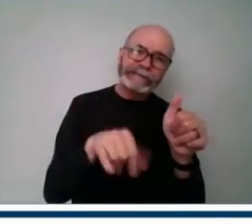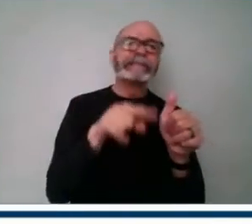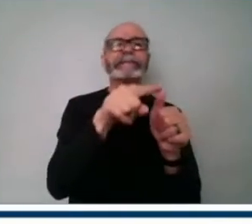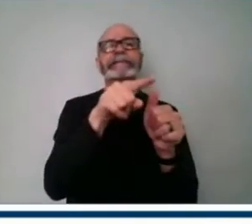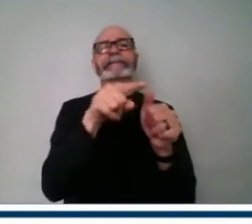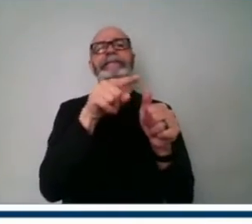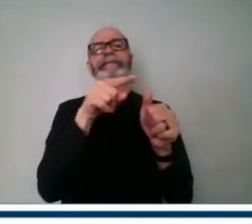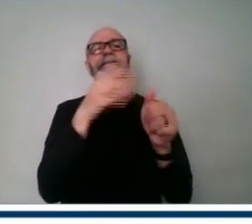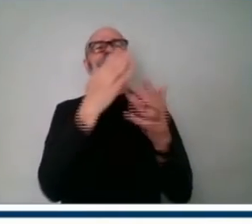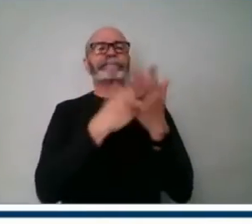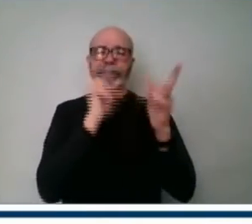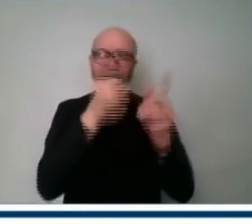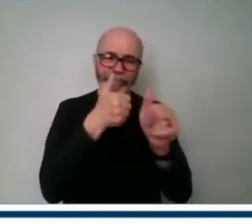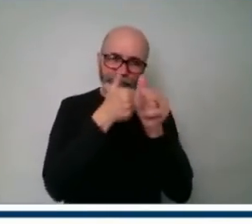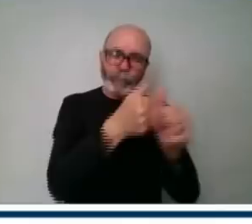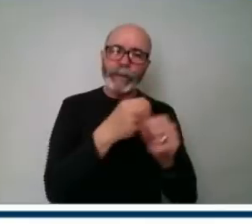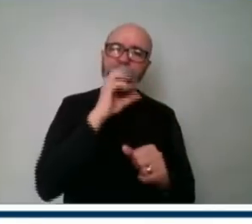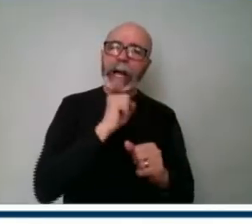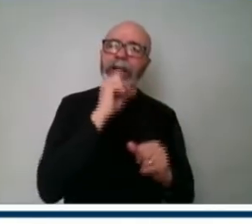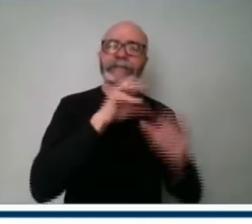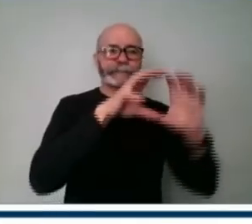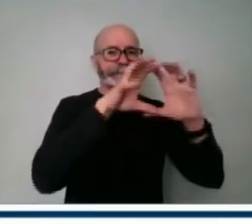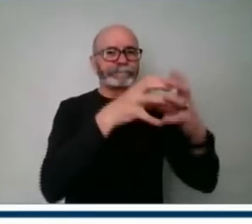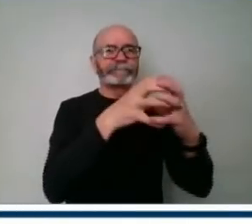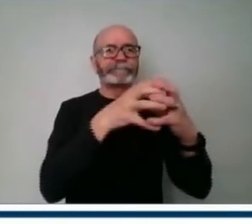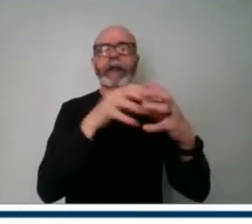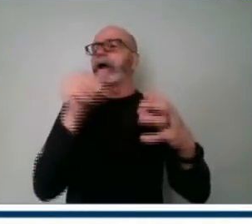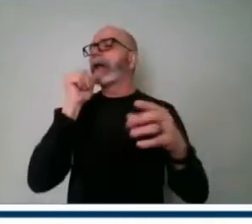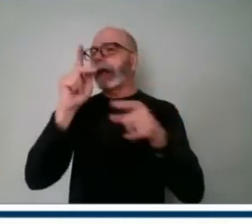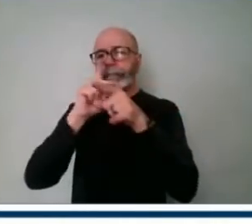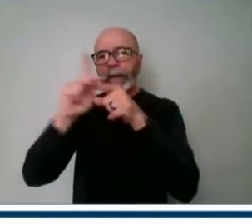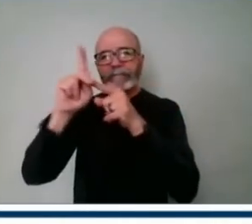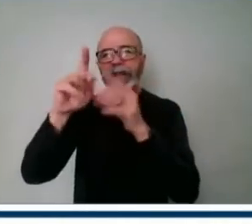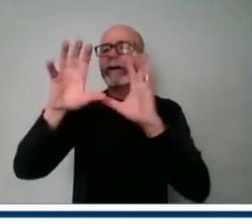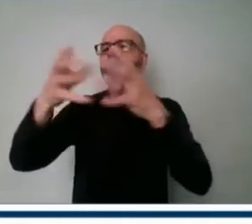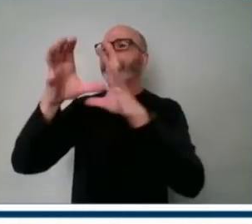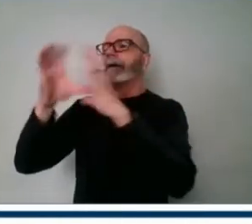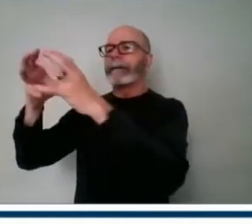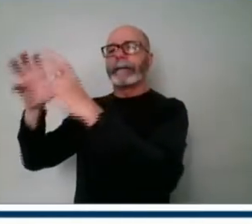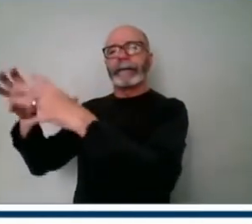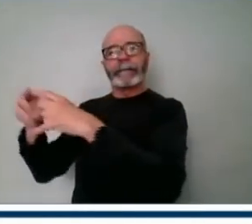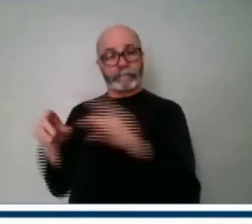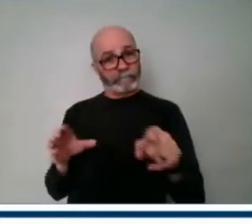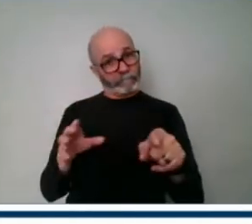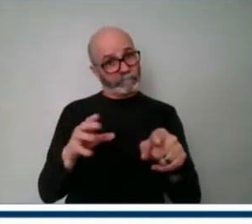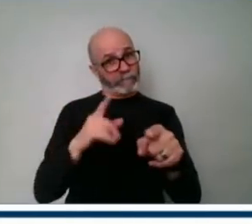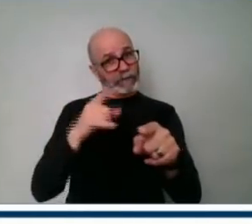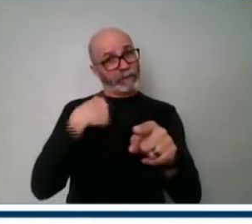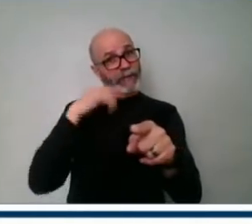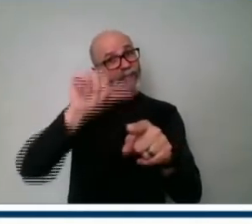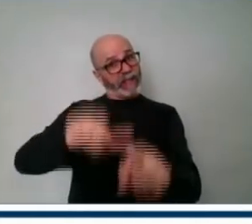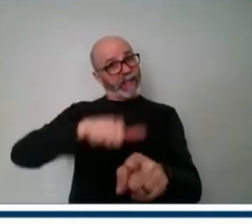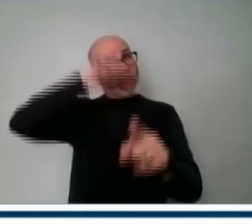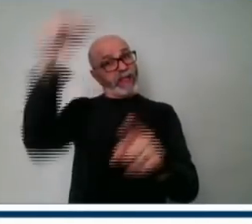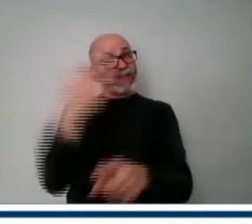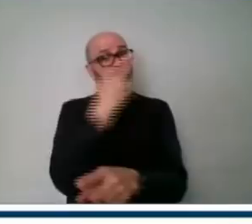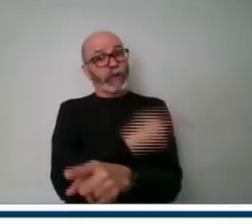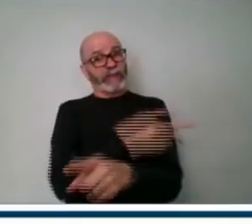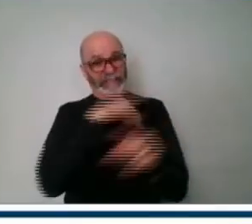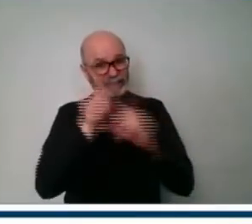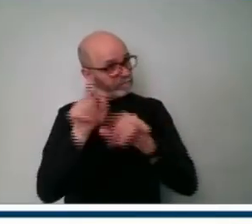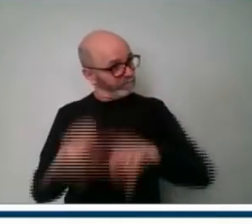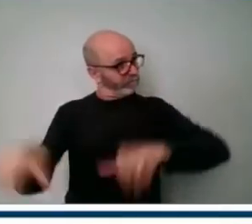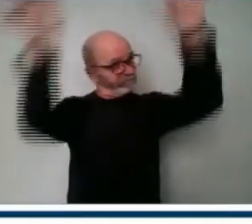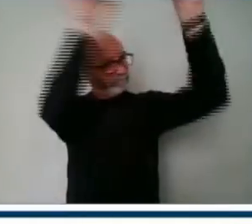conditions. I'm just wondering, does this mean then, because other provinces are taking a different approach, will our rollout actually be faster than other